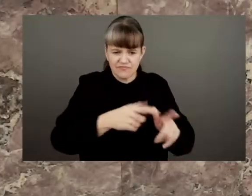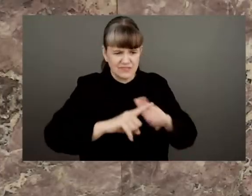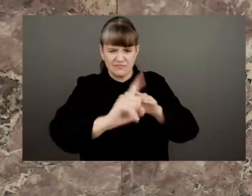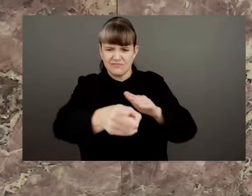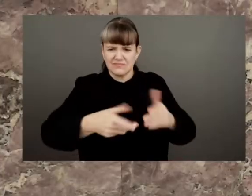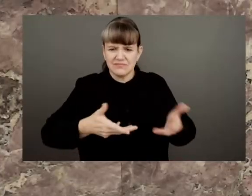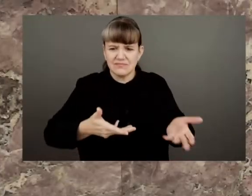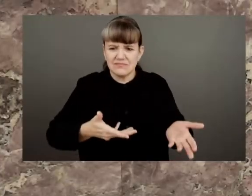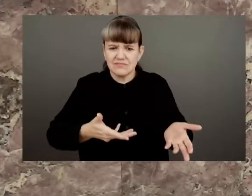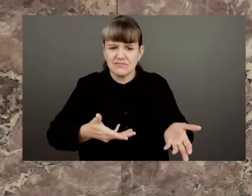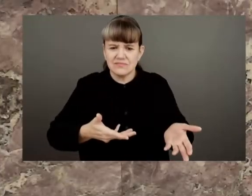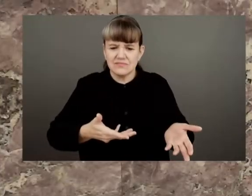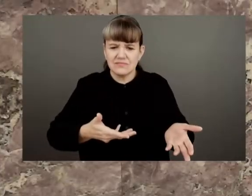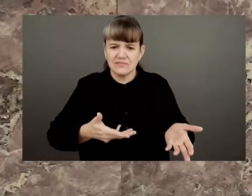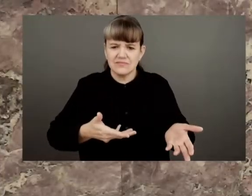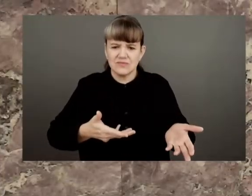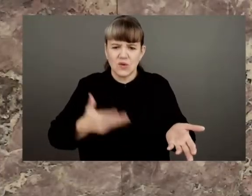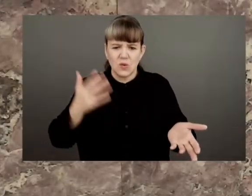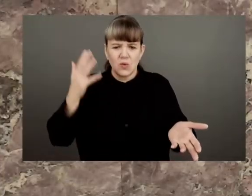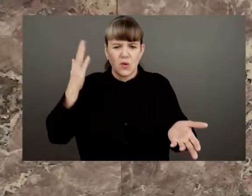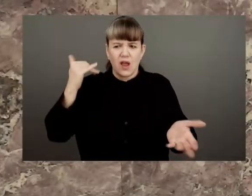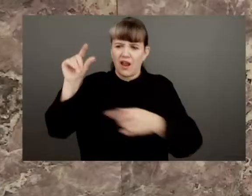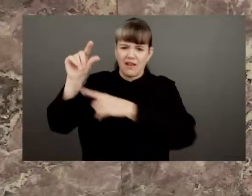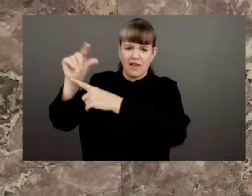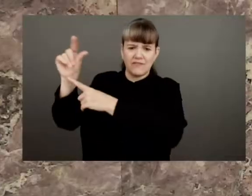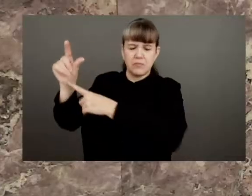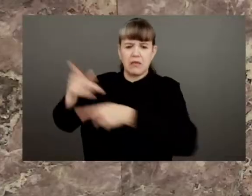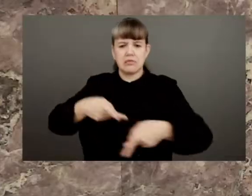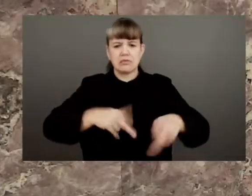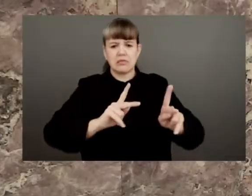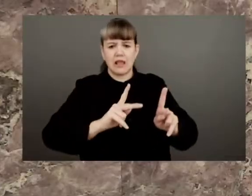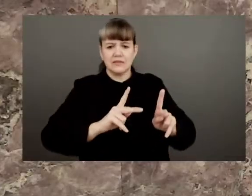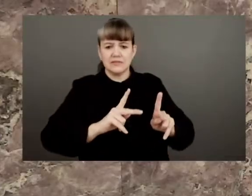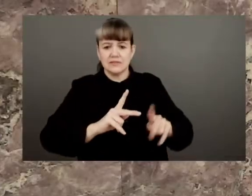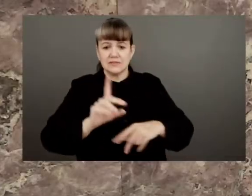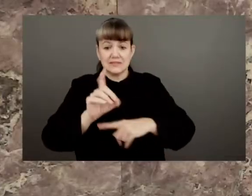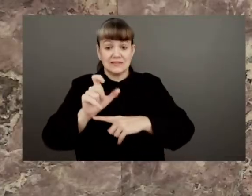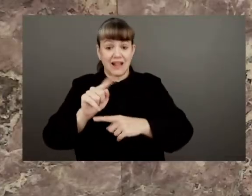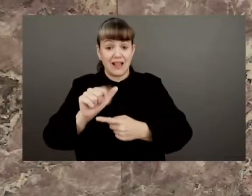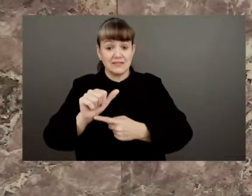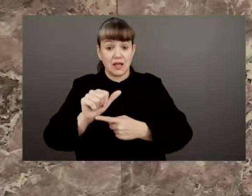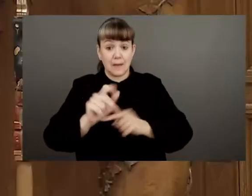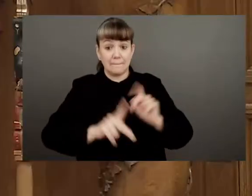families sleep in fear while criminals run rampant?